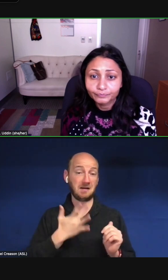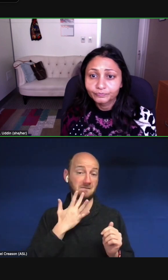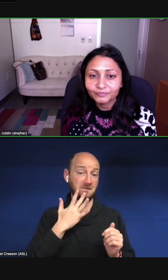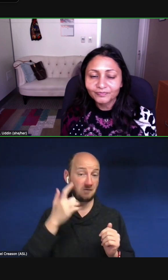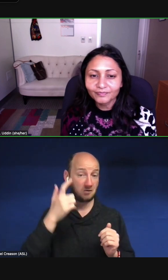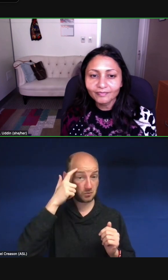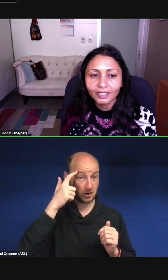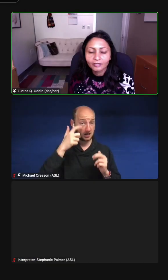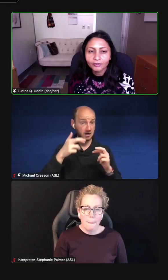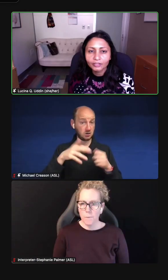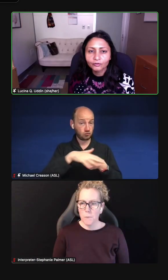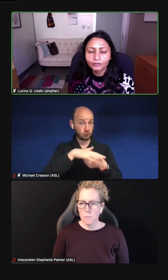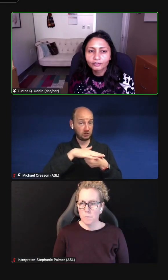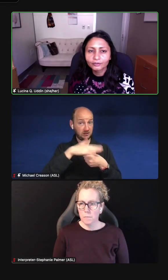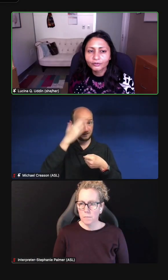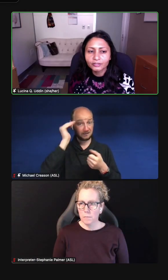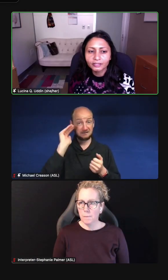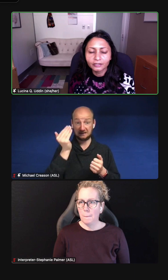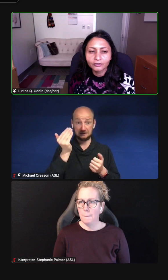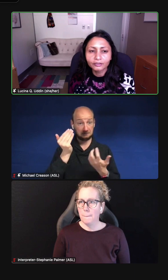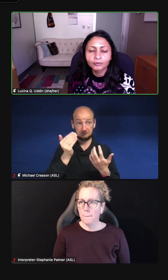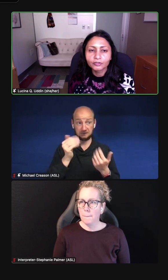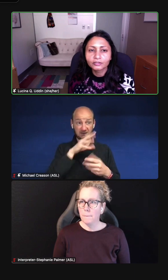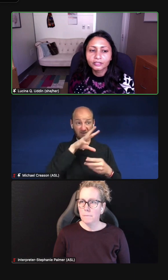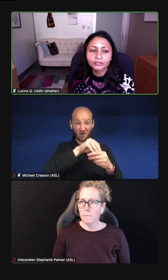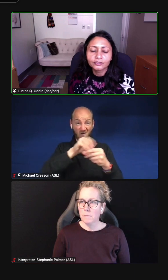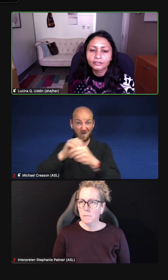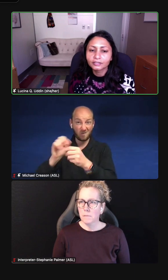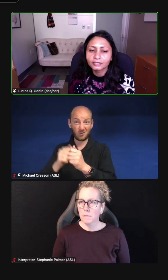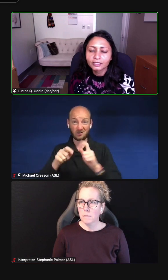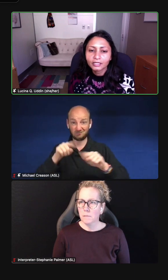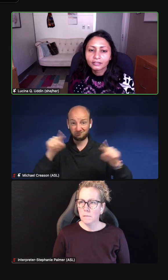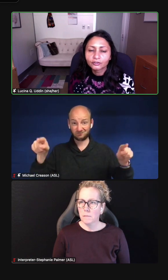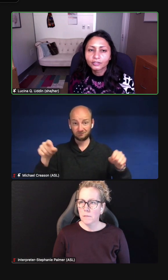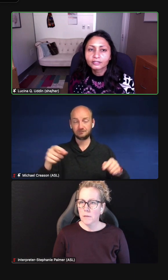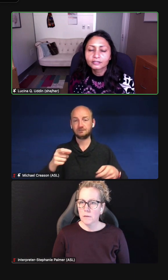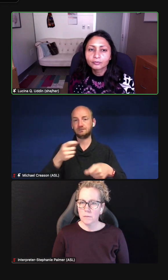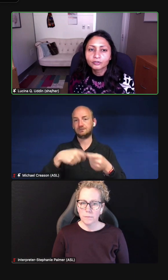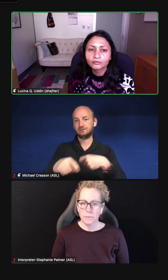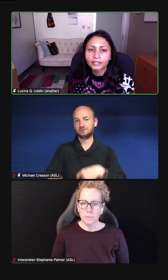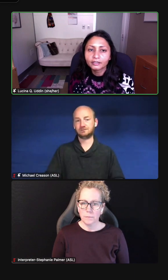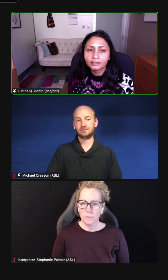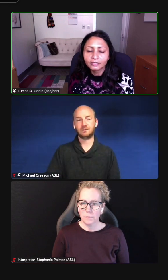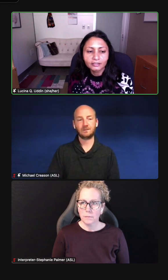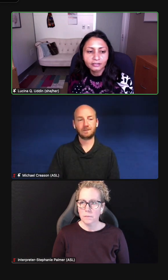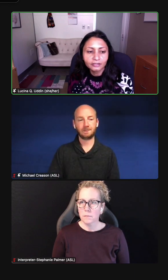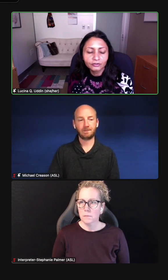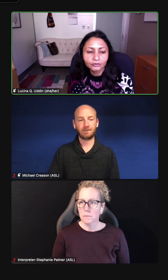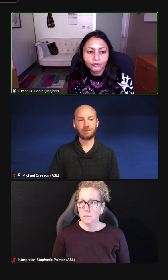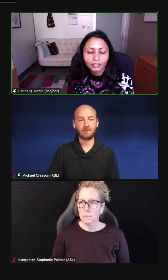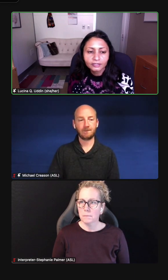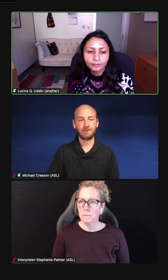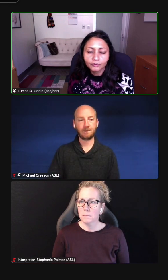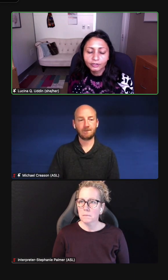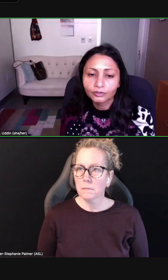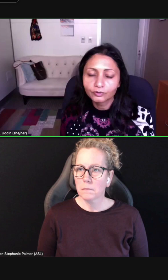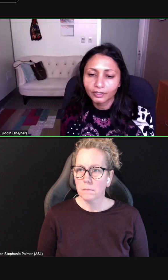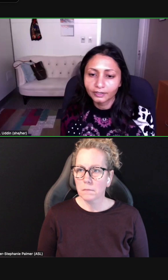everything. But if you look closely and look at parcellation studies that try to subdivide the insula into